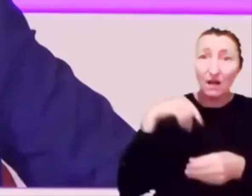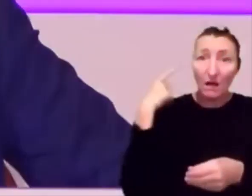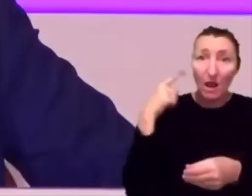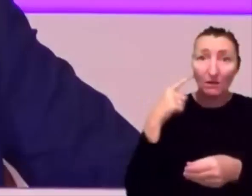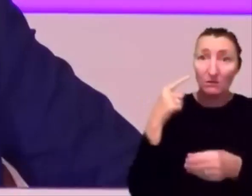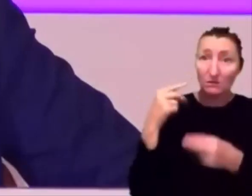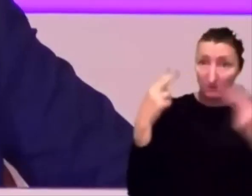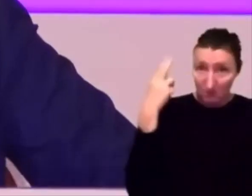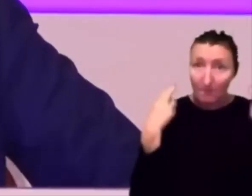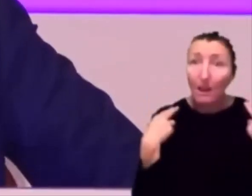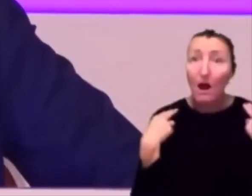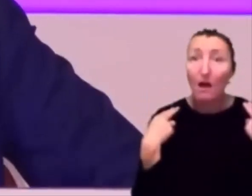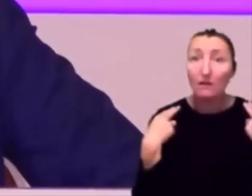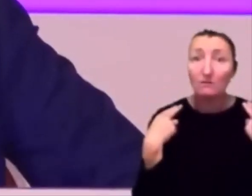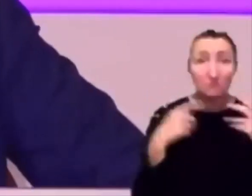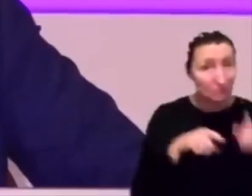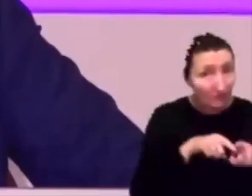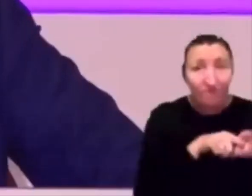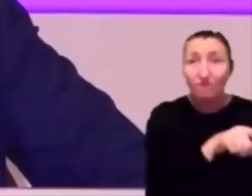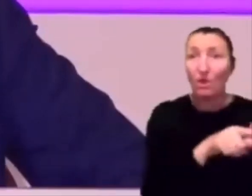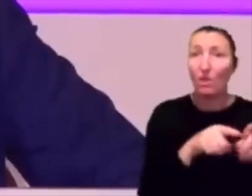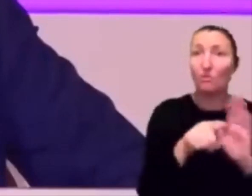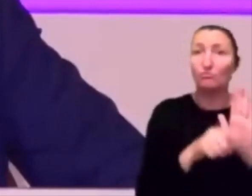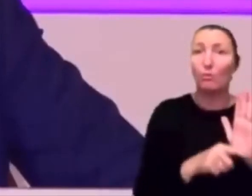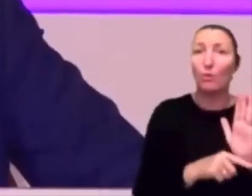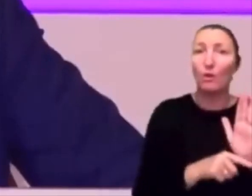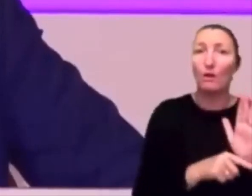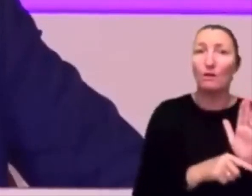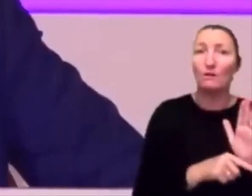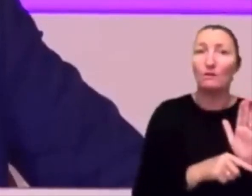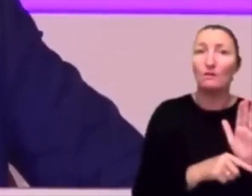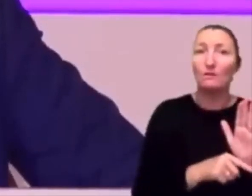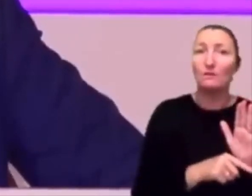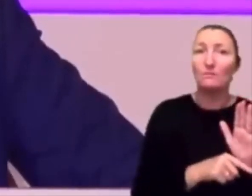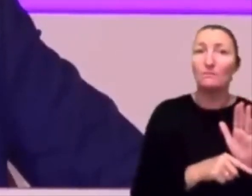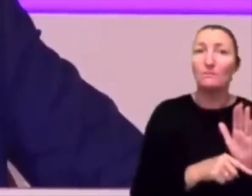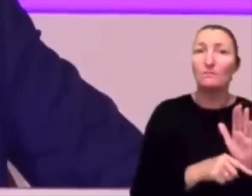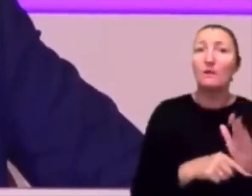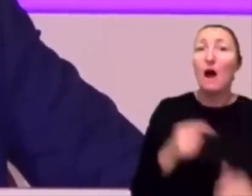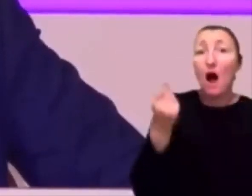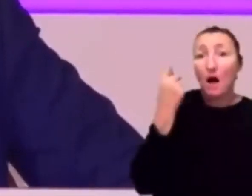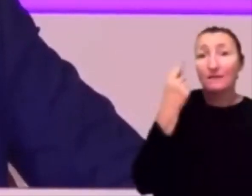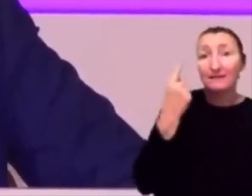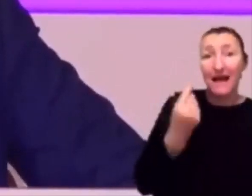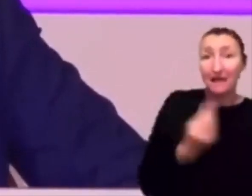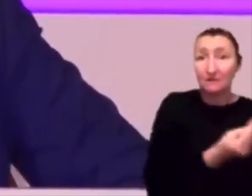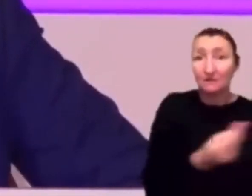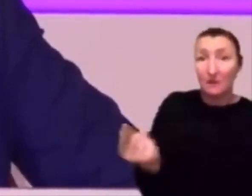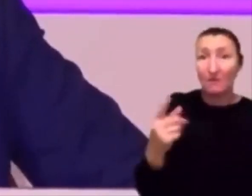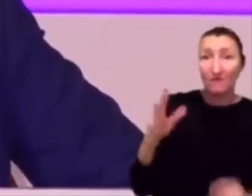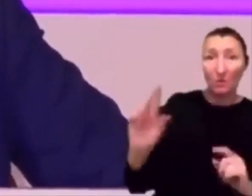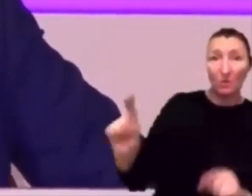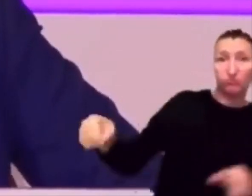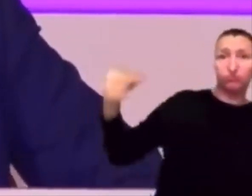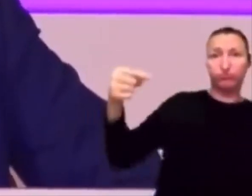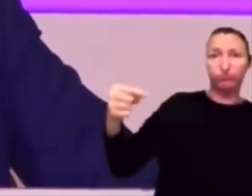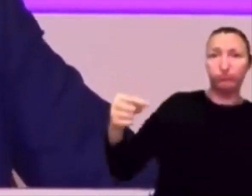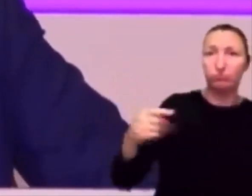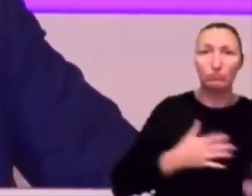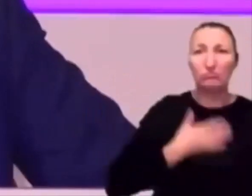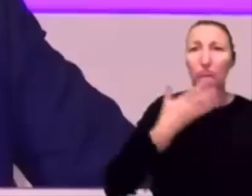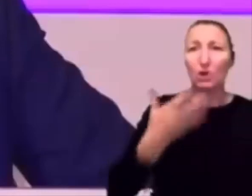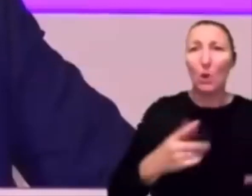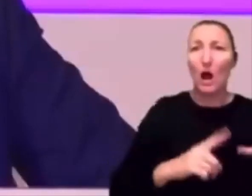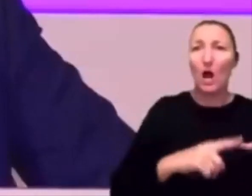by the way, any other fact, some of you have got good reasons to oppose you, Les, but you're in coalition with